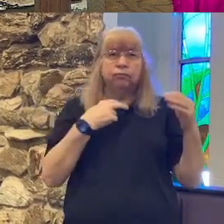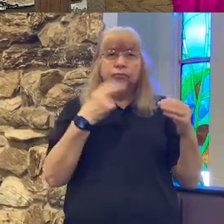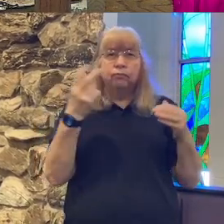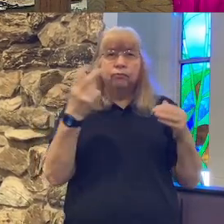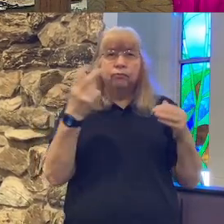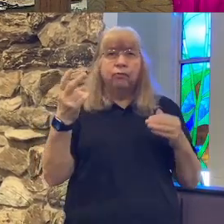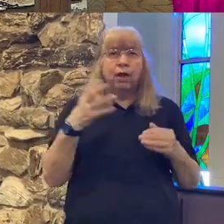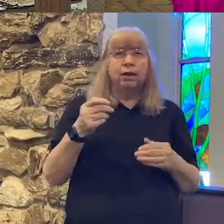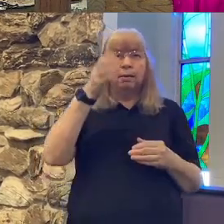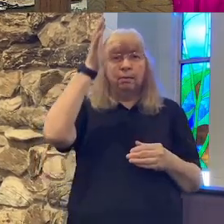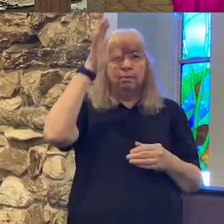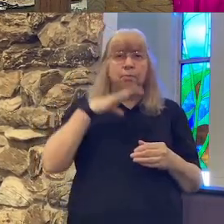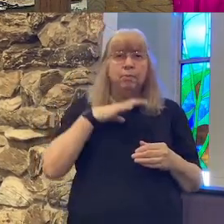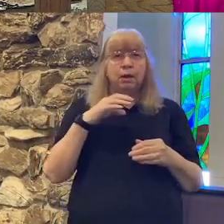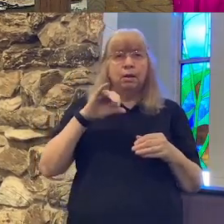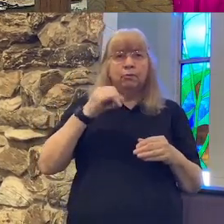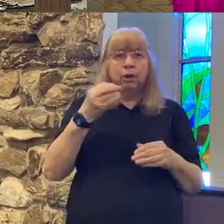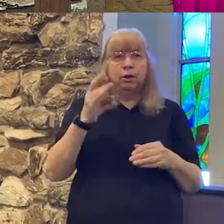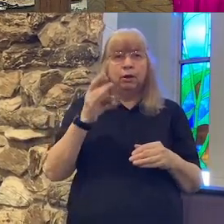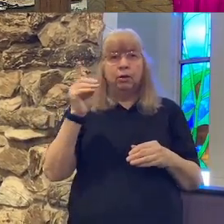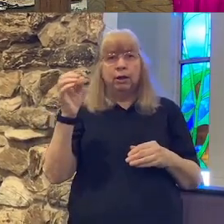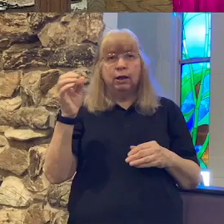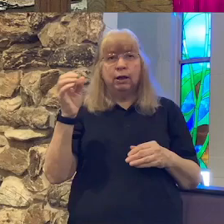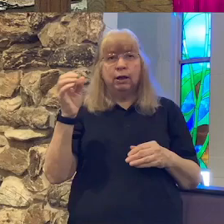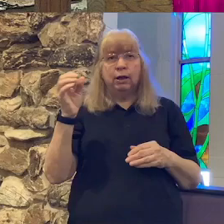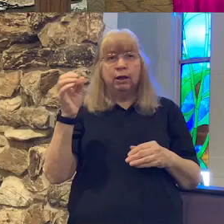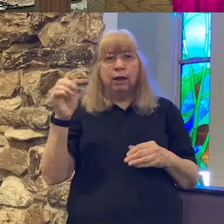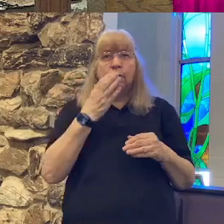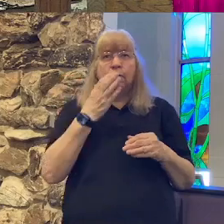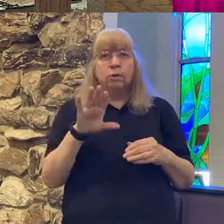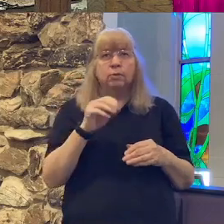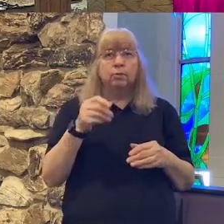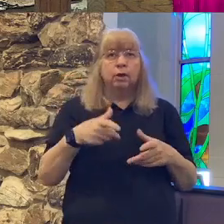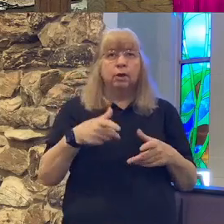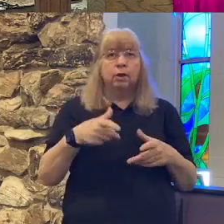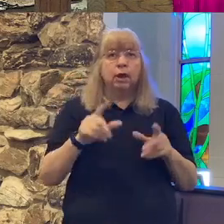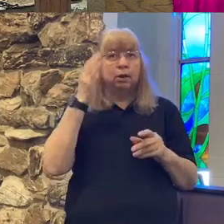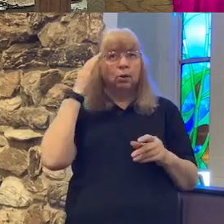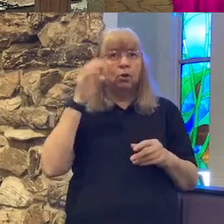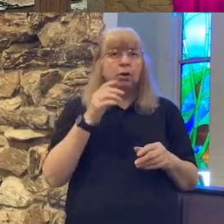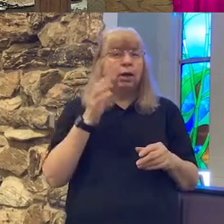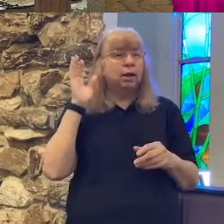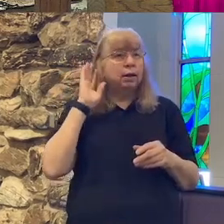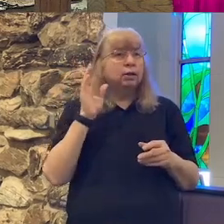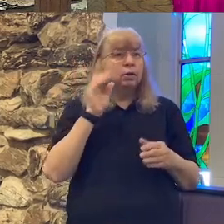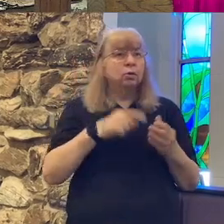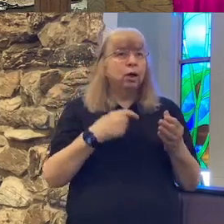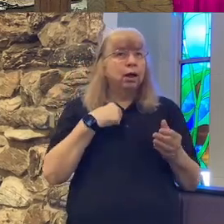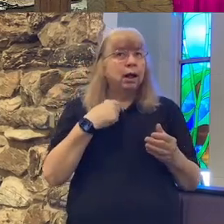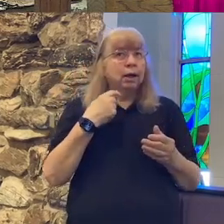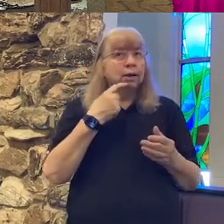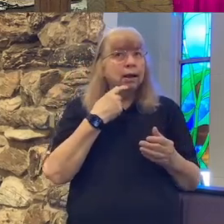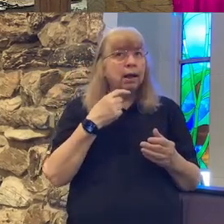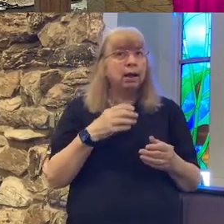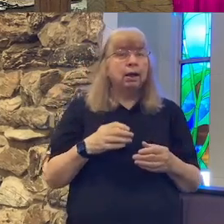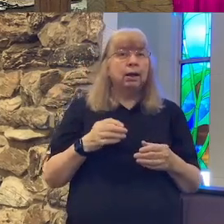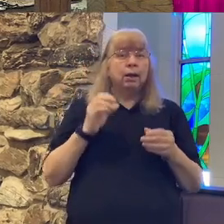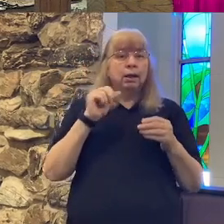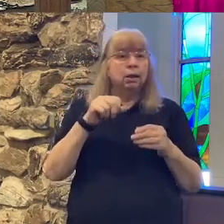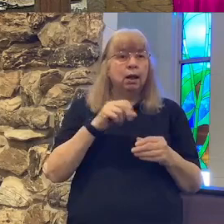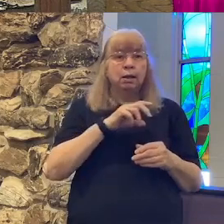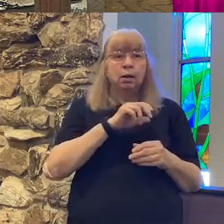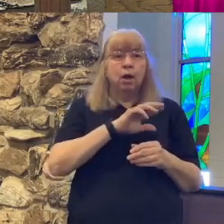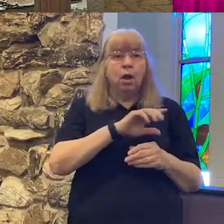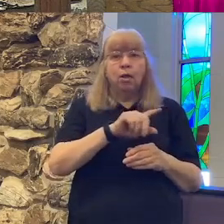of Judea and all who live in Jerusalem, let this be known and listen to what I say. Indeed, they are not